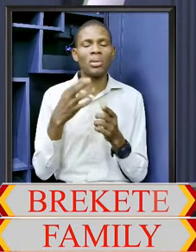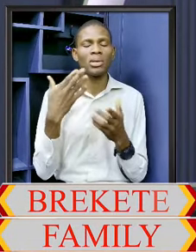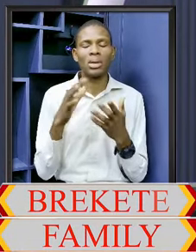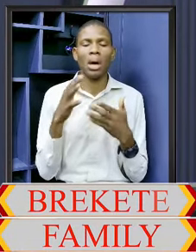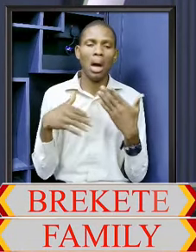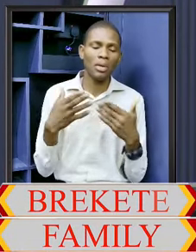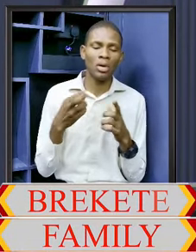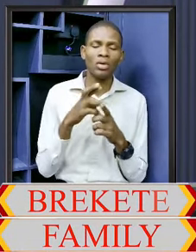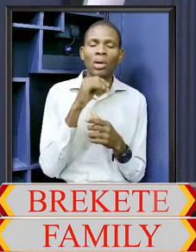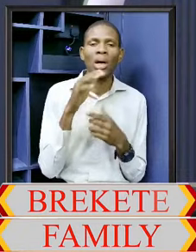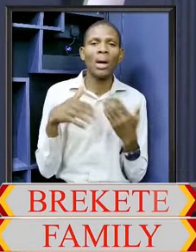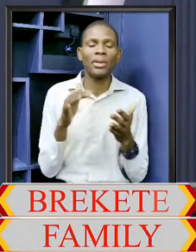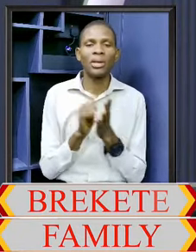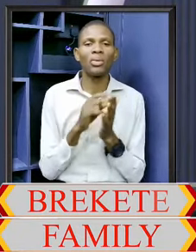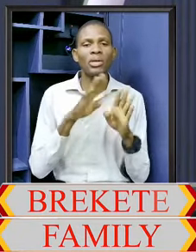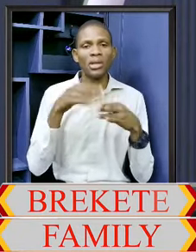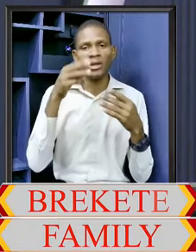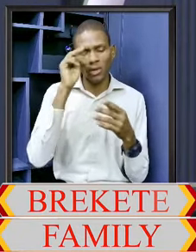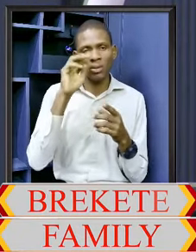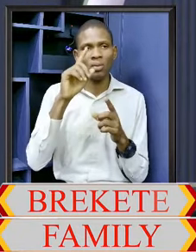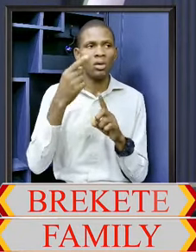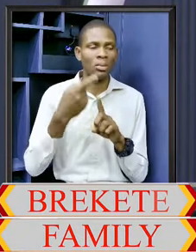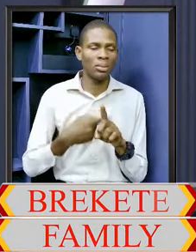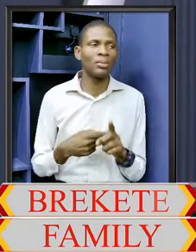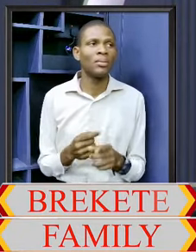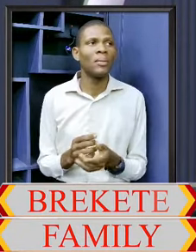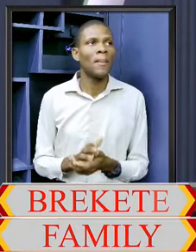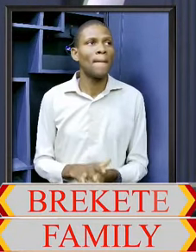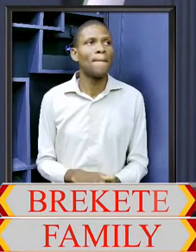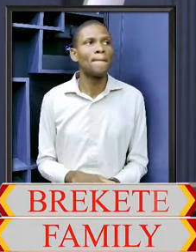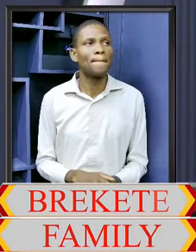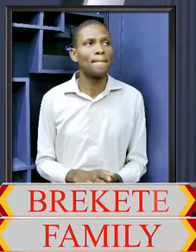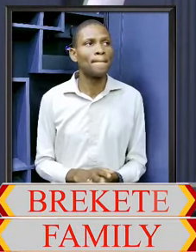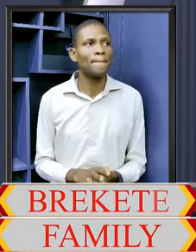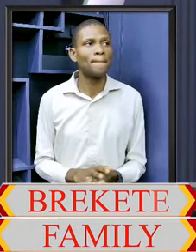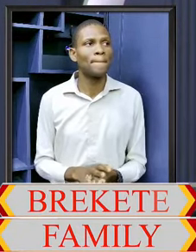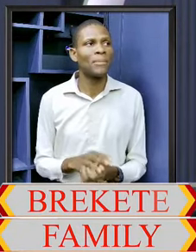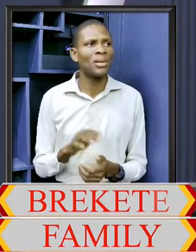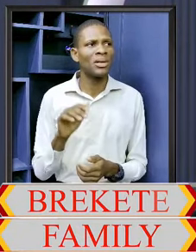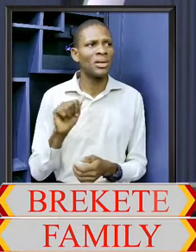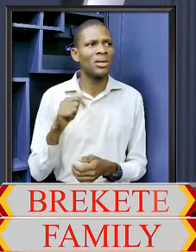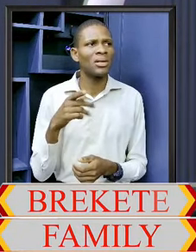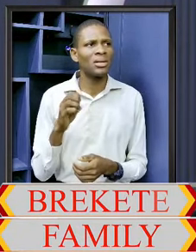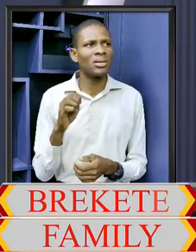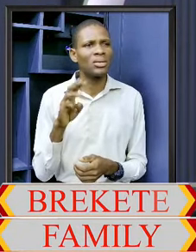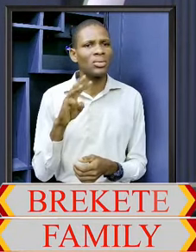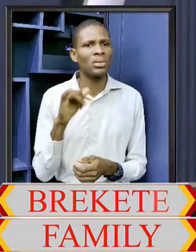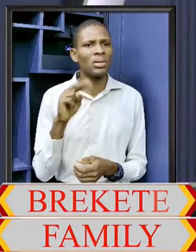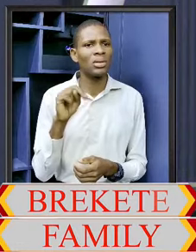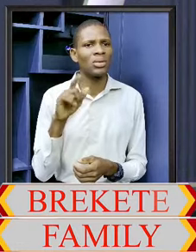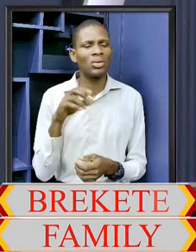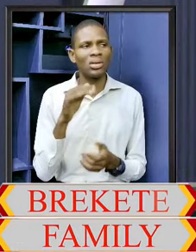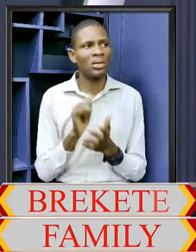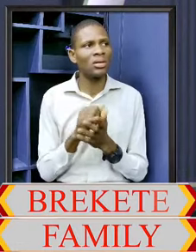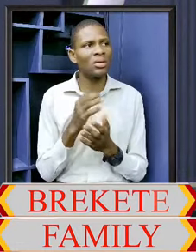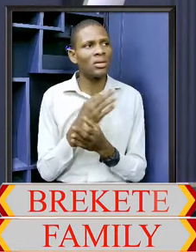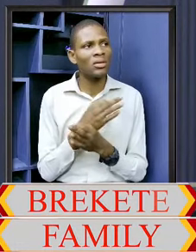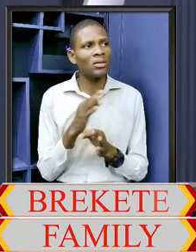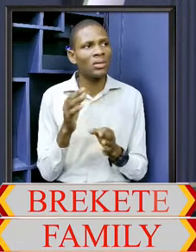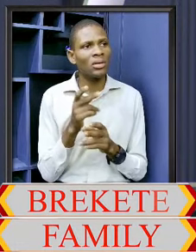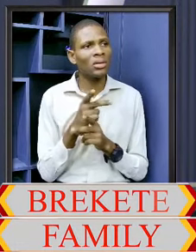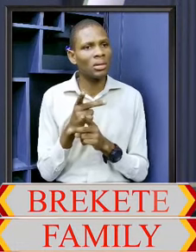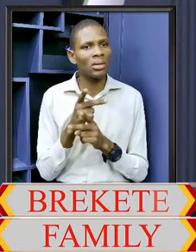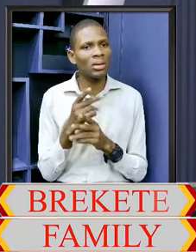or maybe they be one make we handle them differently. Edwin Ude is say free case